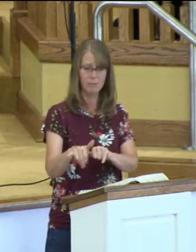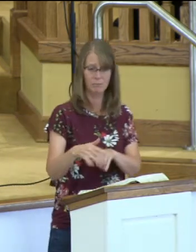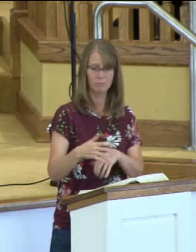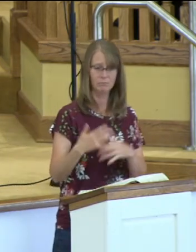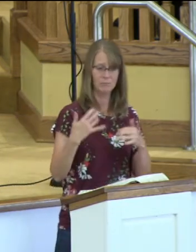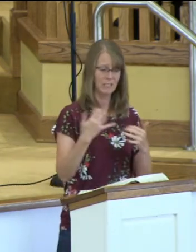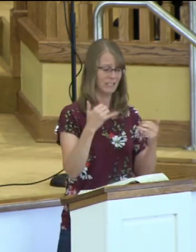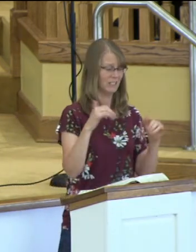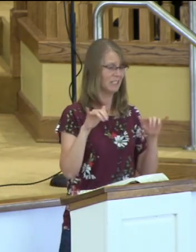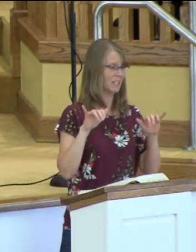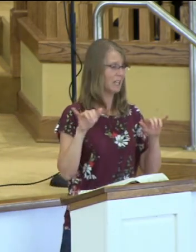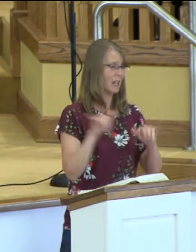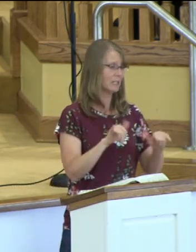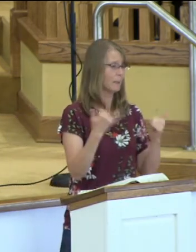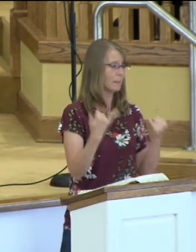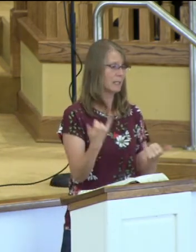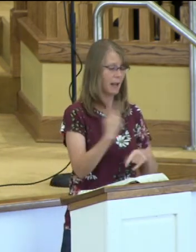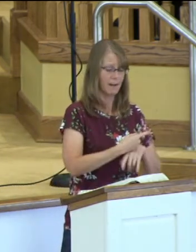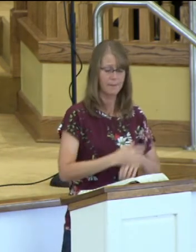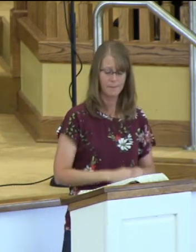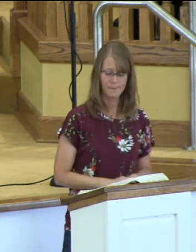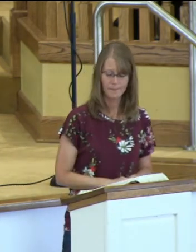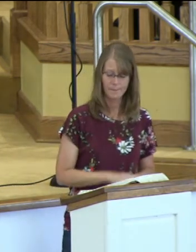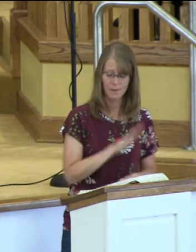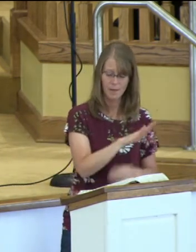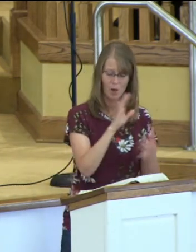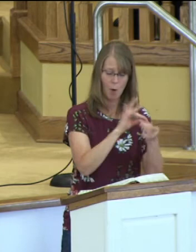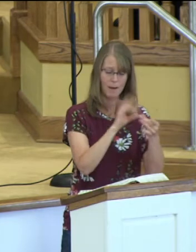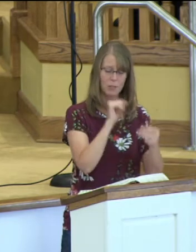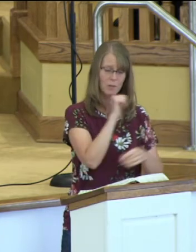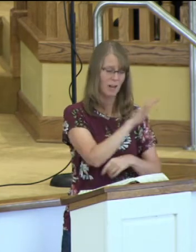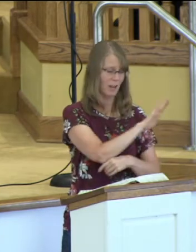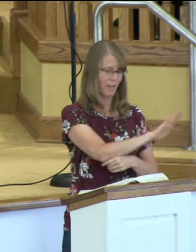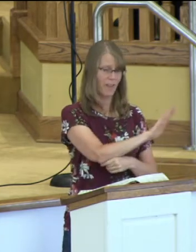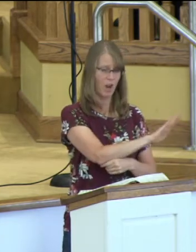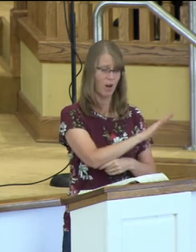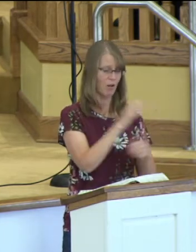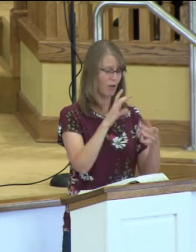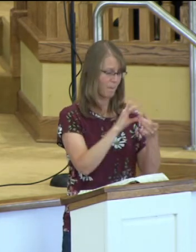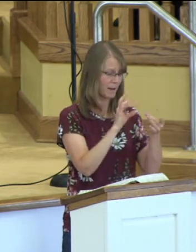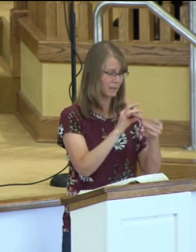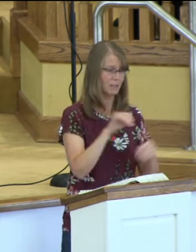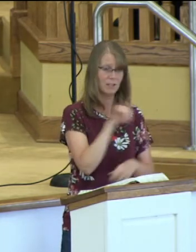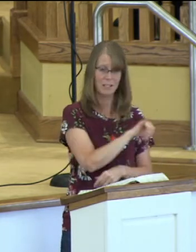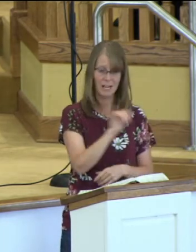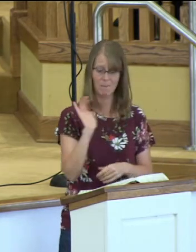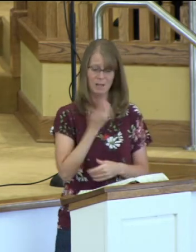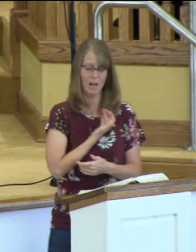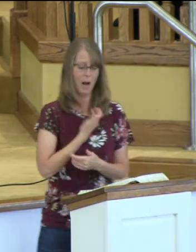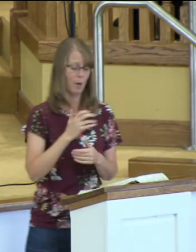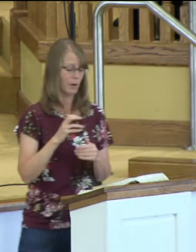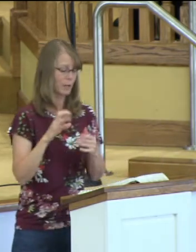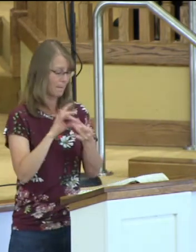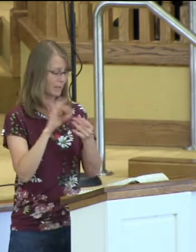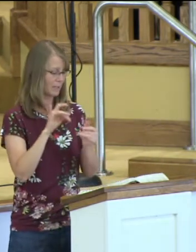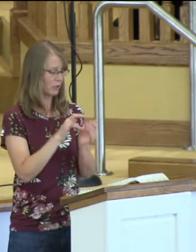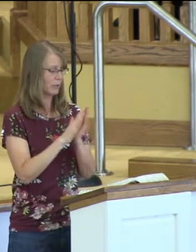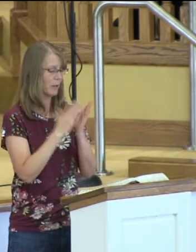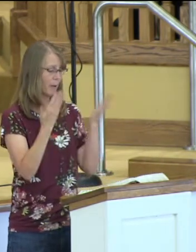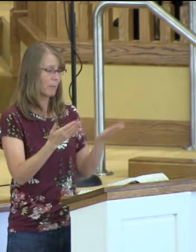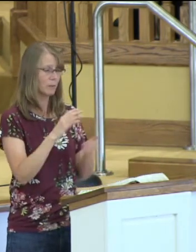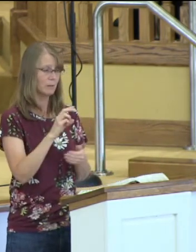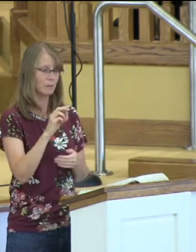Their message was not their own. The same with us. The Bible is our message. The gospel is our